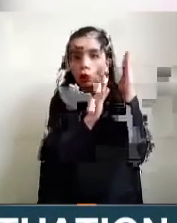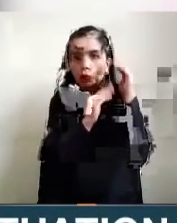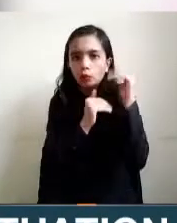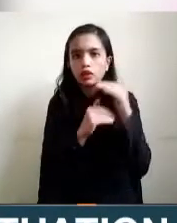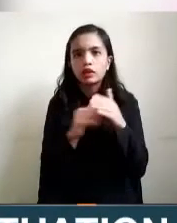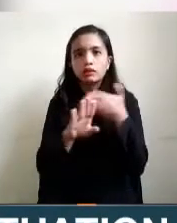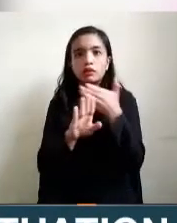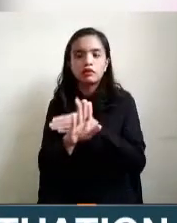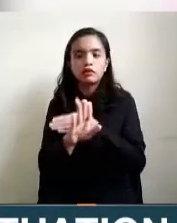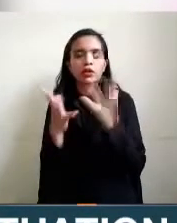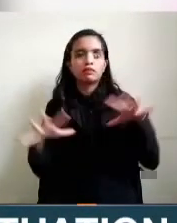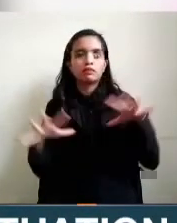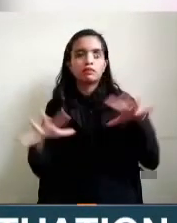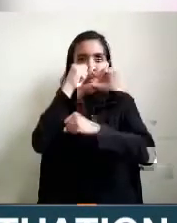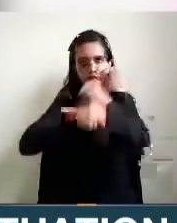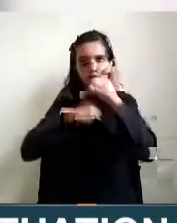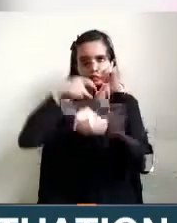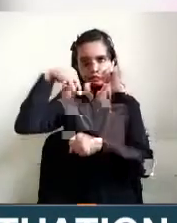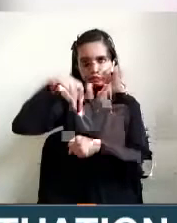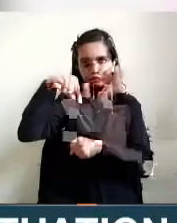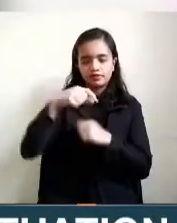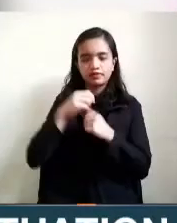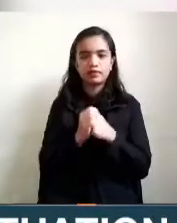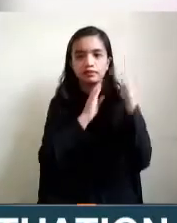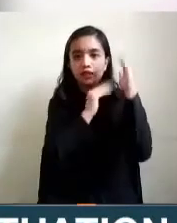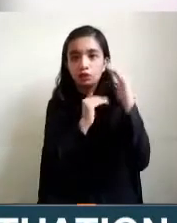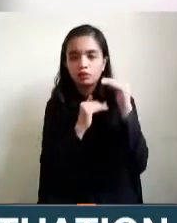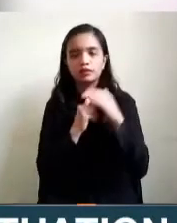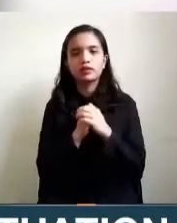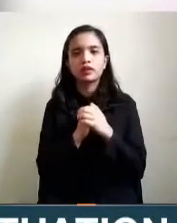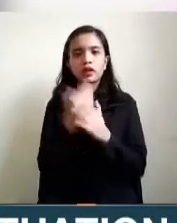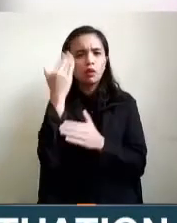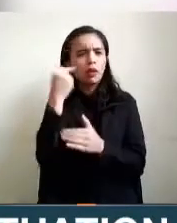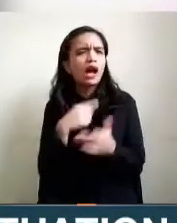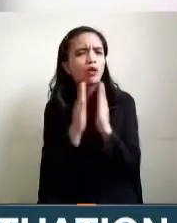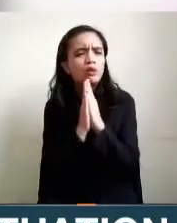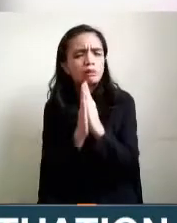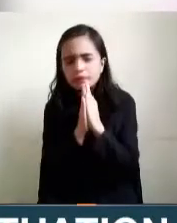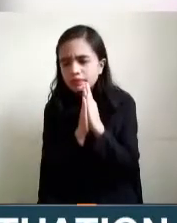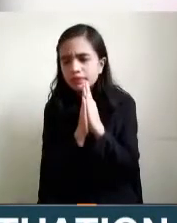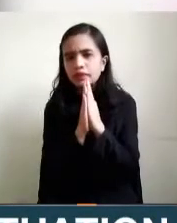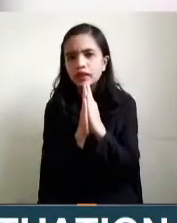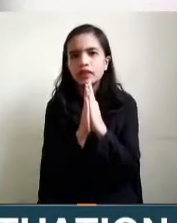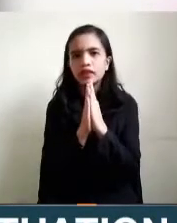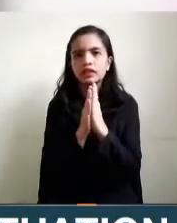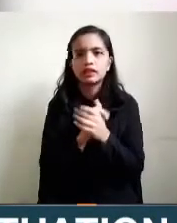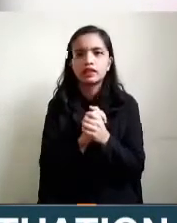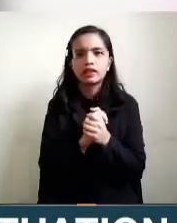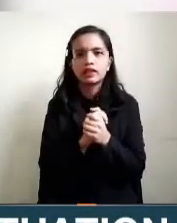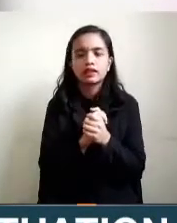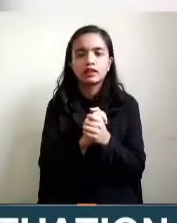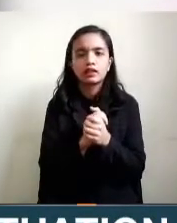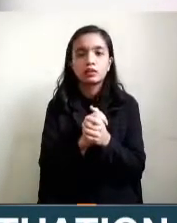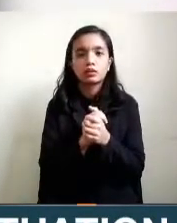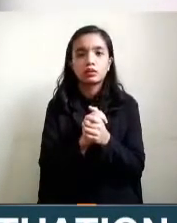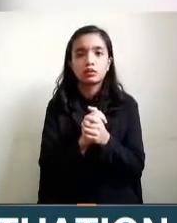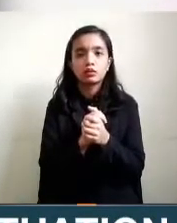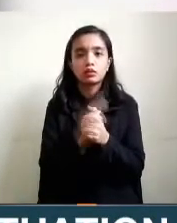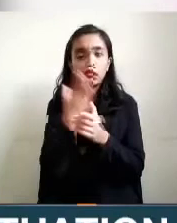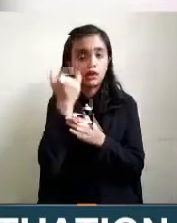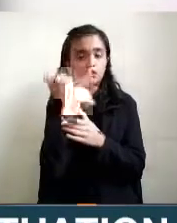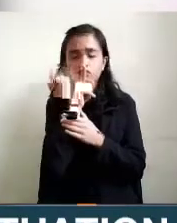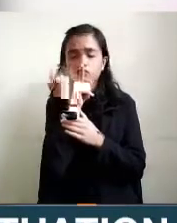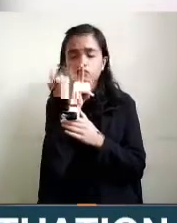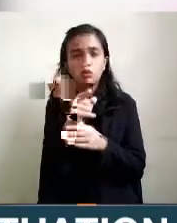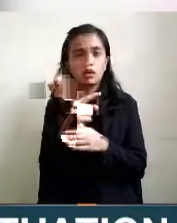year. And we're hopeful for that one, because I pray very hard for the Philippines, really, because obviously the